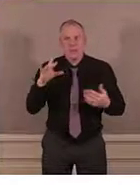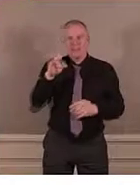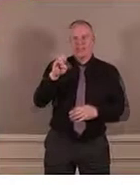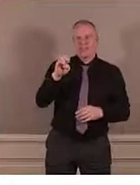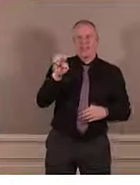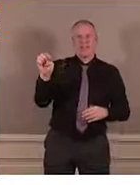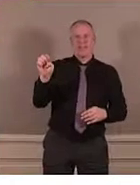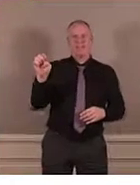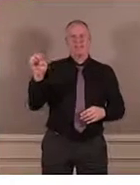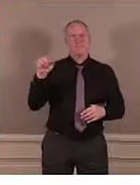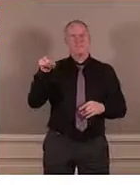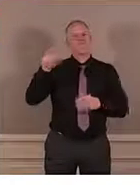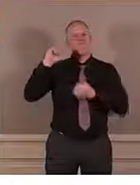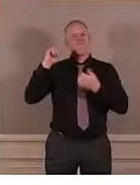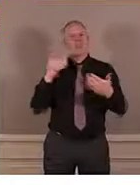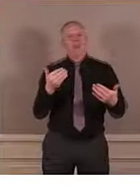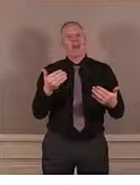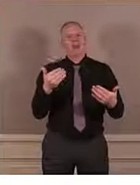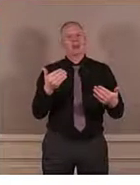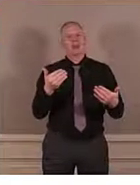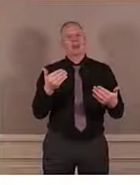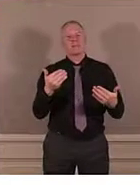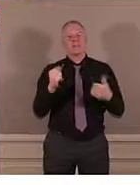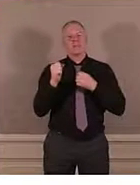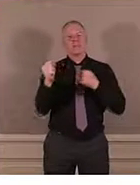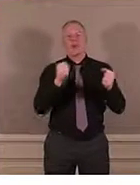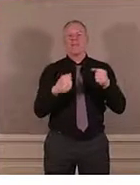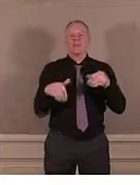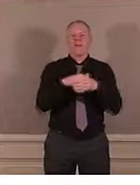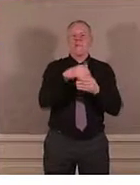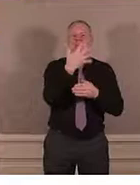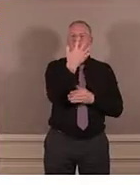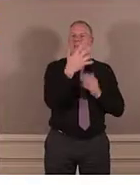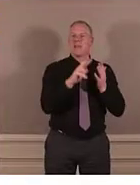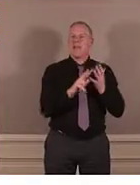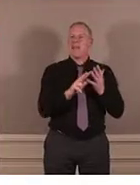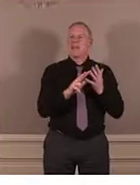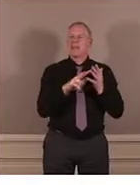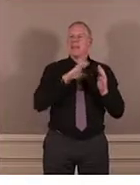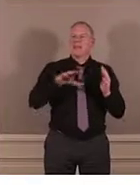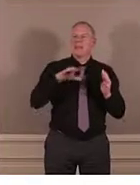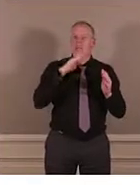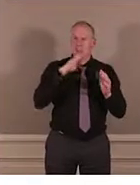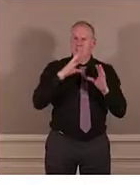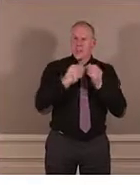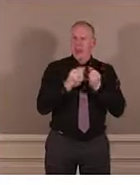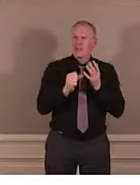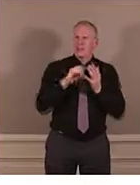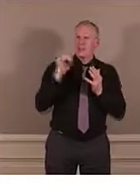HSE is named as provider in 58 settings or so, or about 6% of the total.